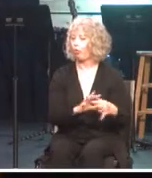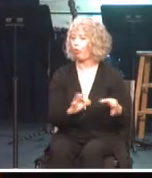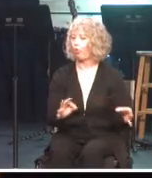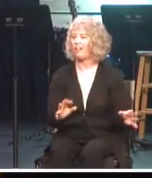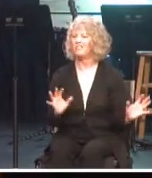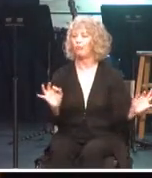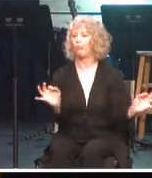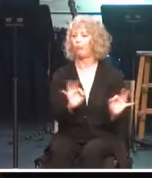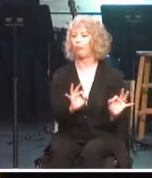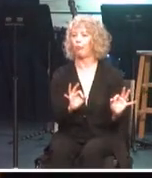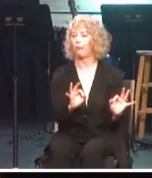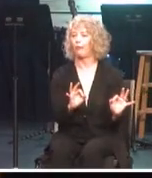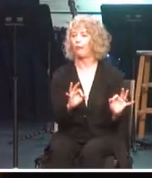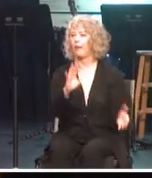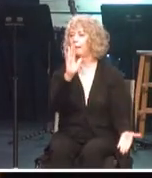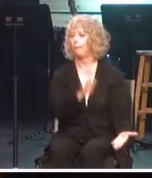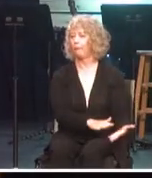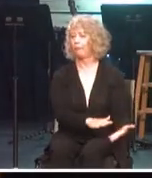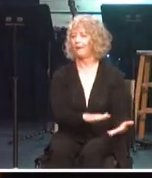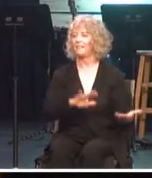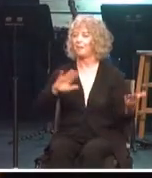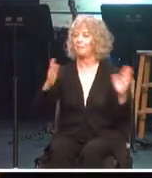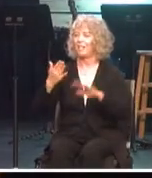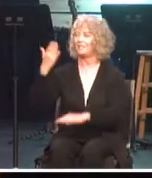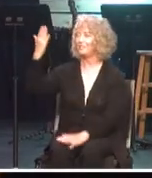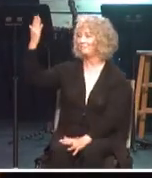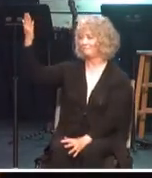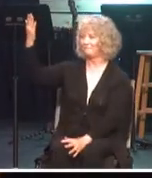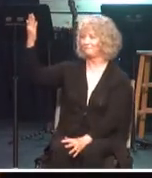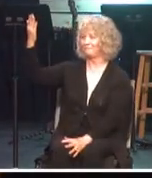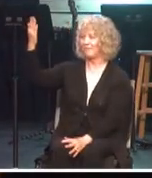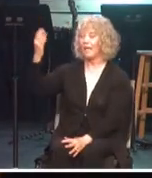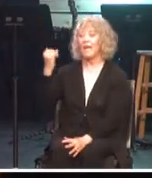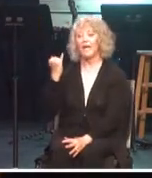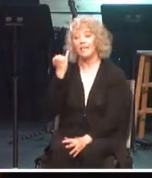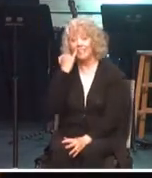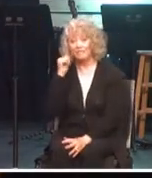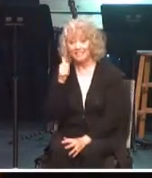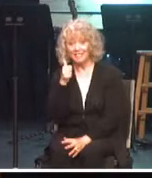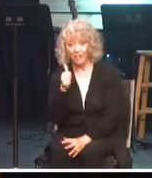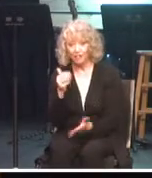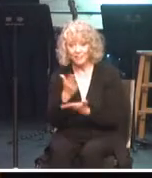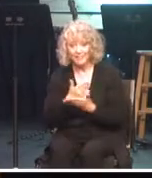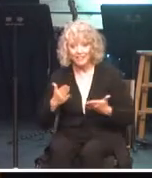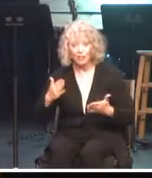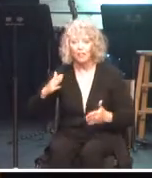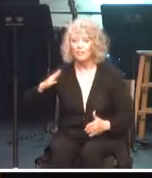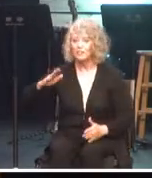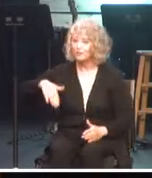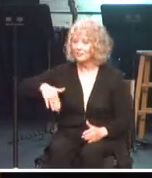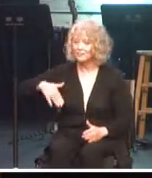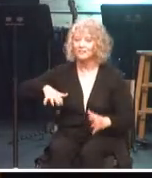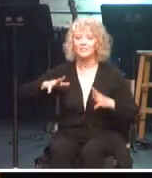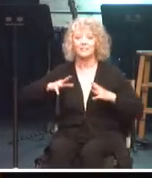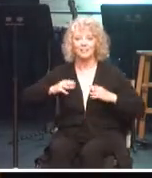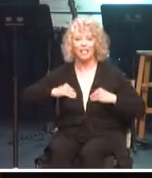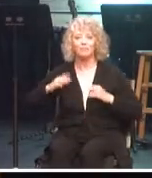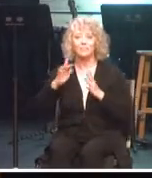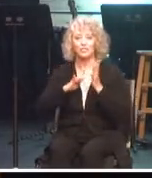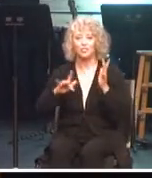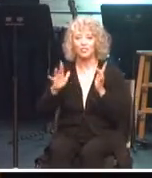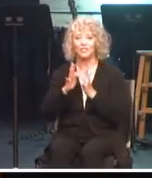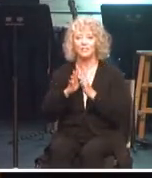pales in comparison. Now, if you're here and you have never come to Jesus in saving